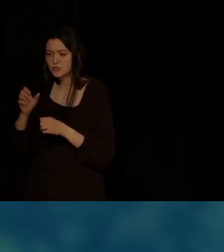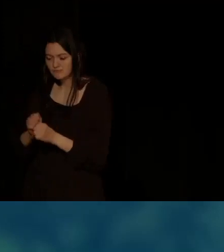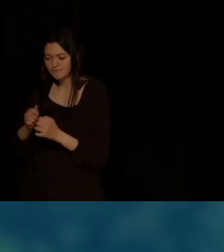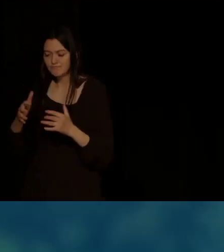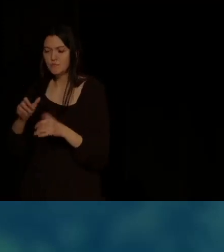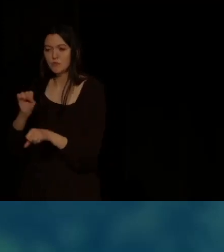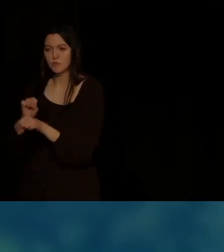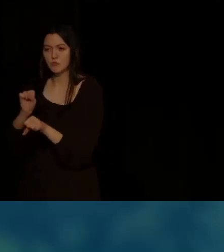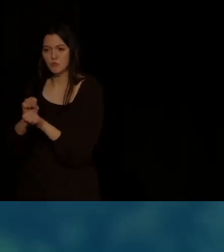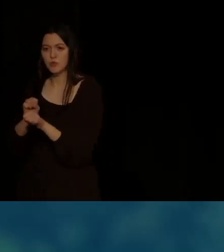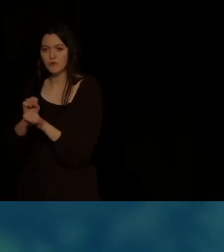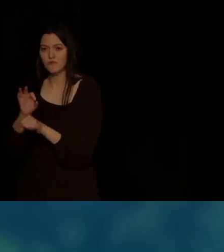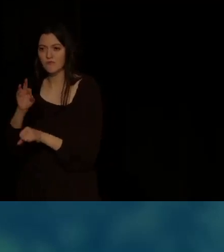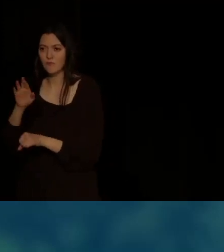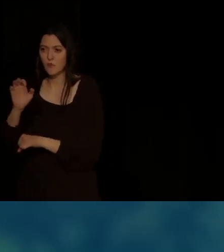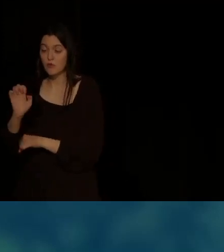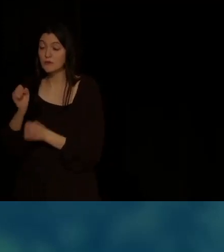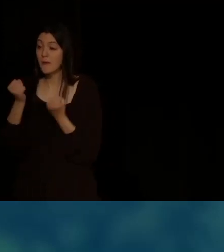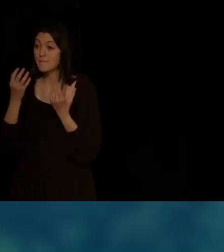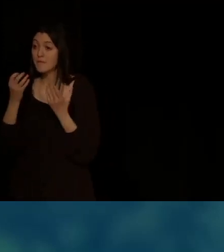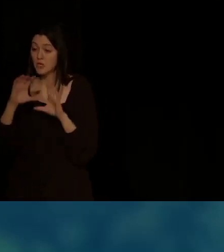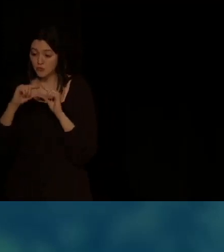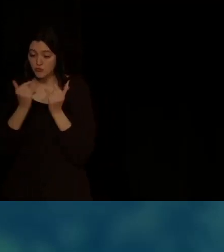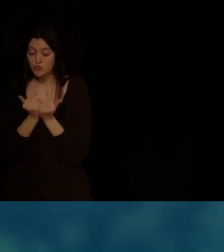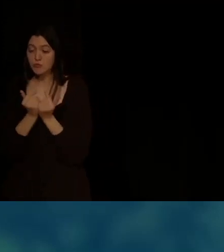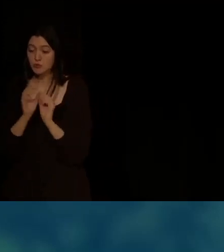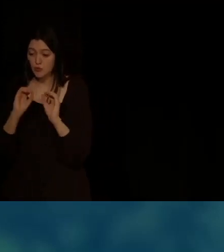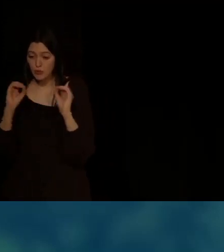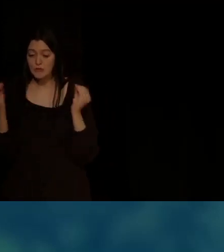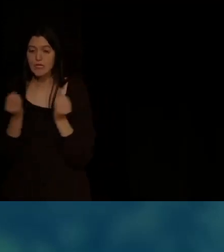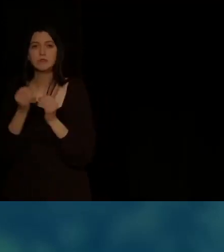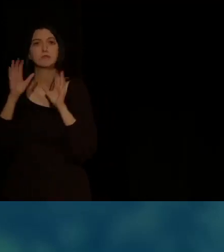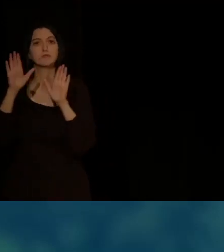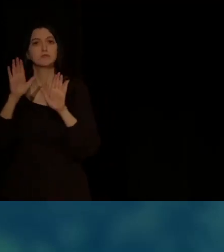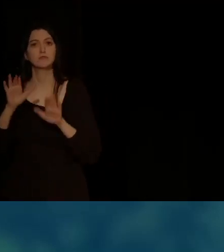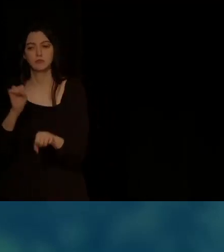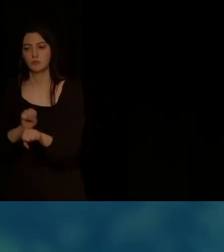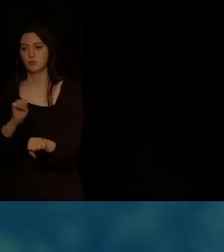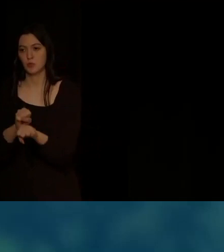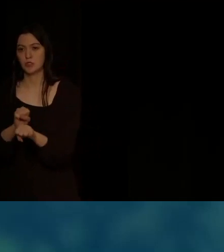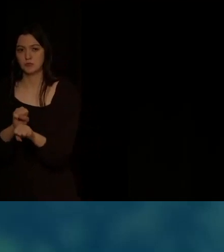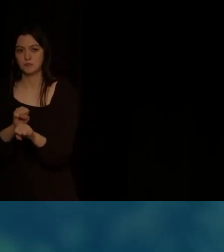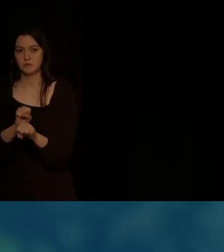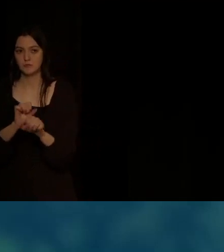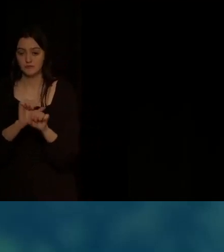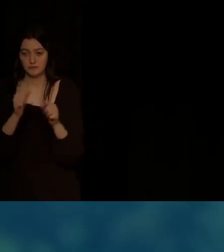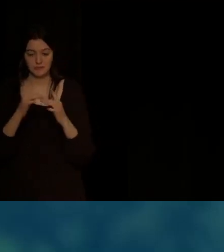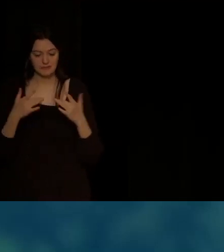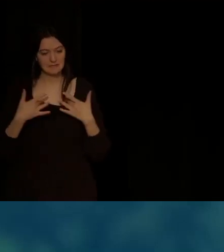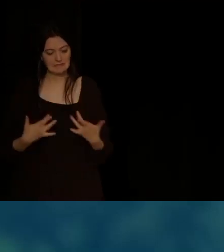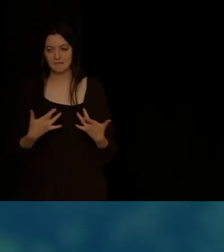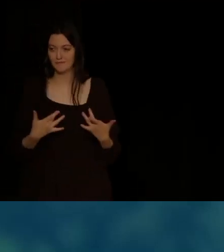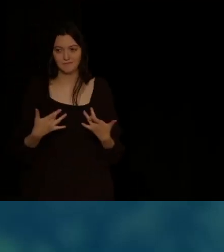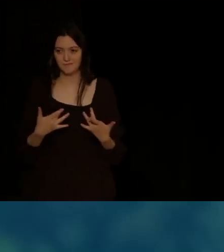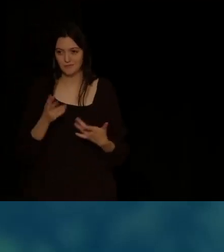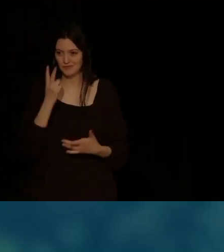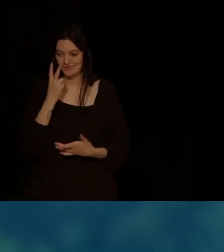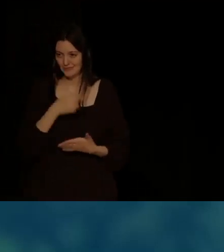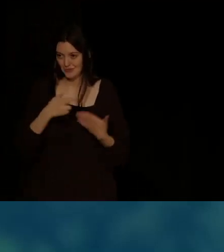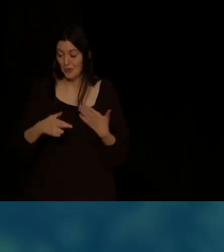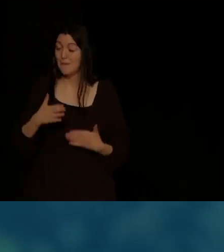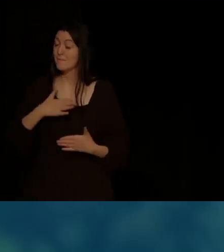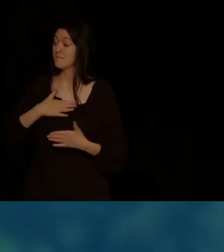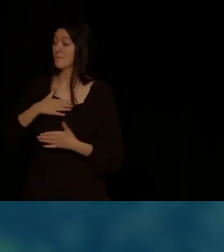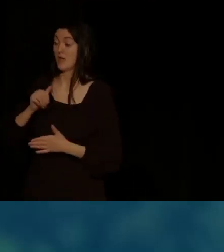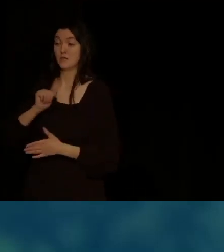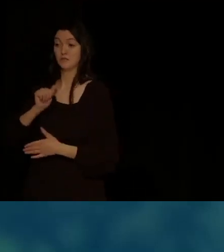workforce. We have many groups and organizations doing great work, but often in silos. My administration